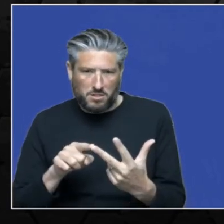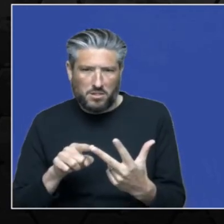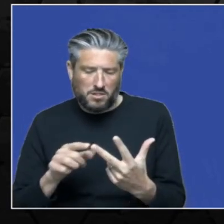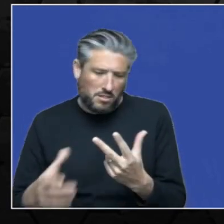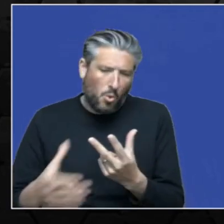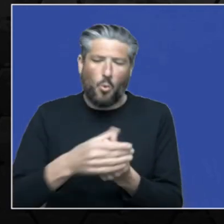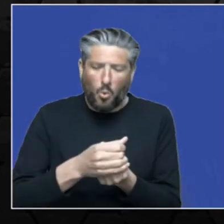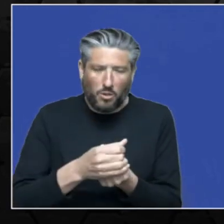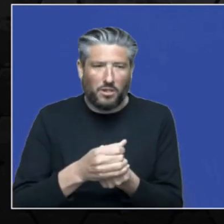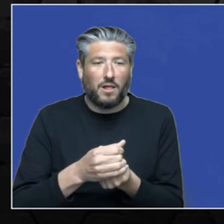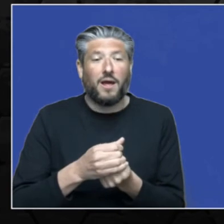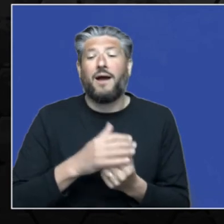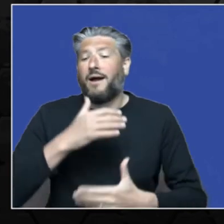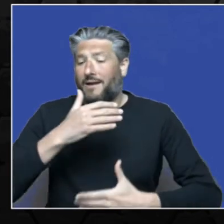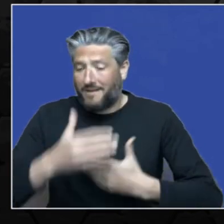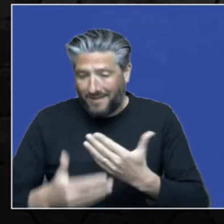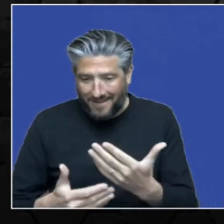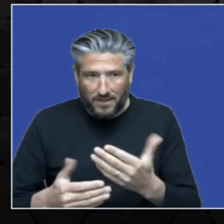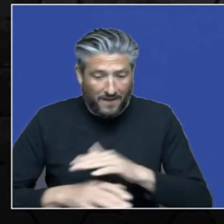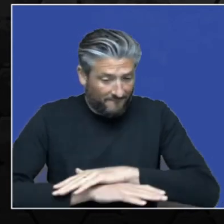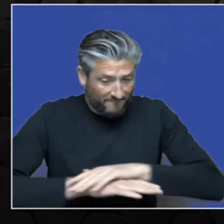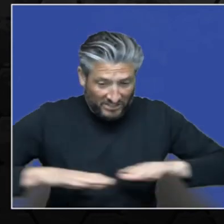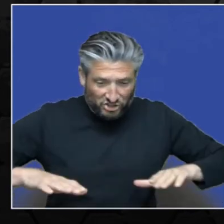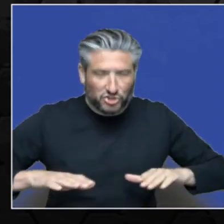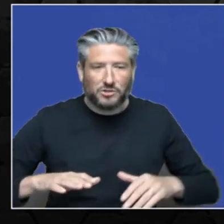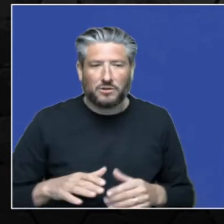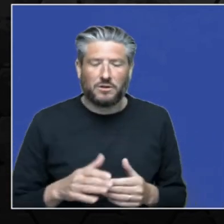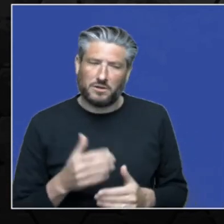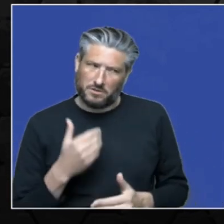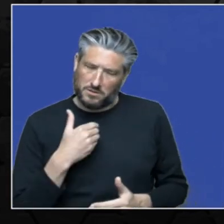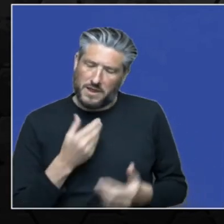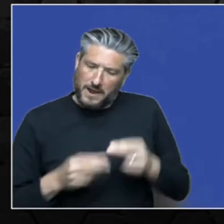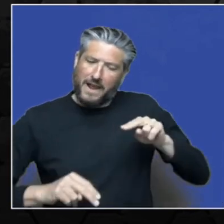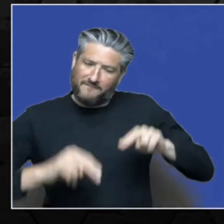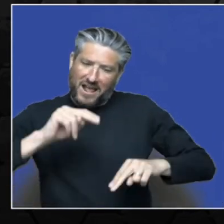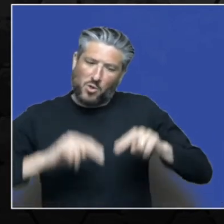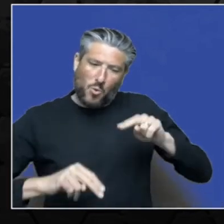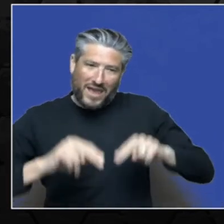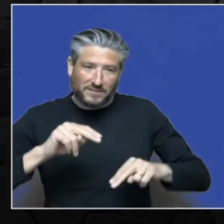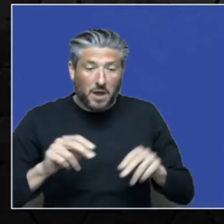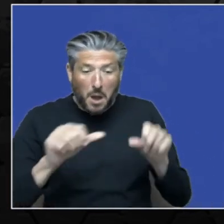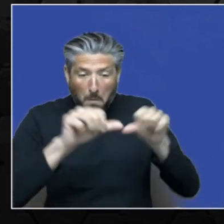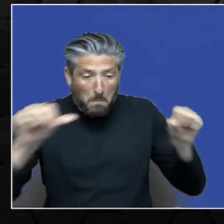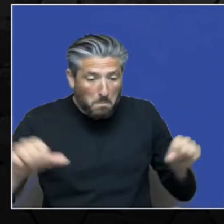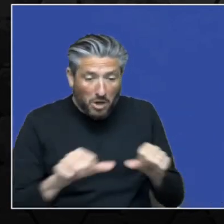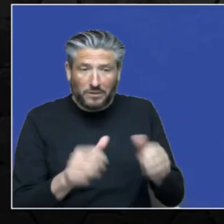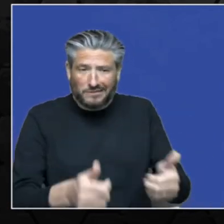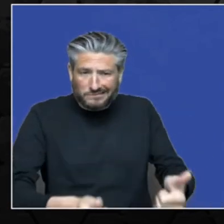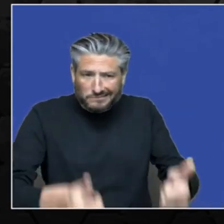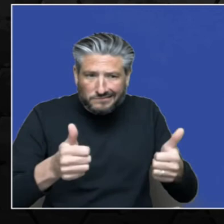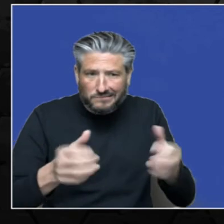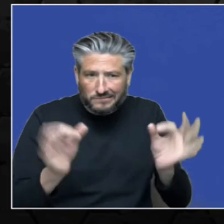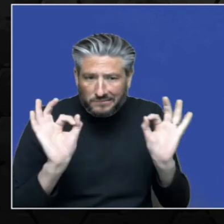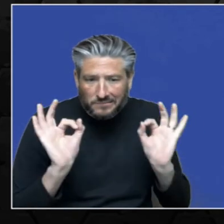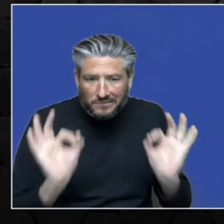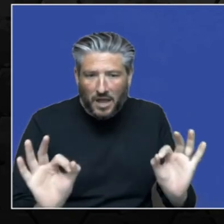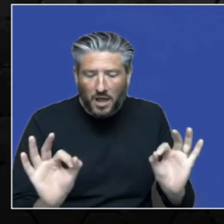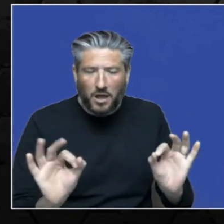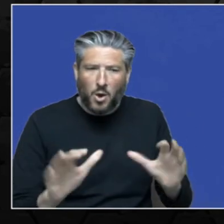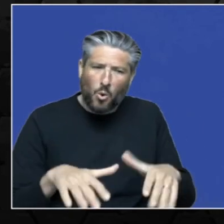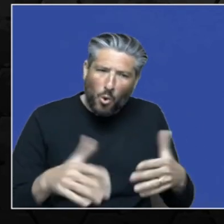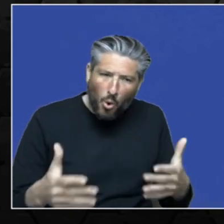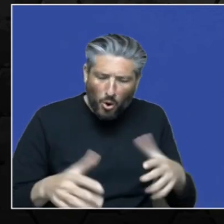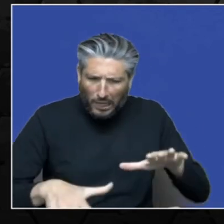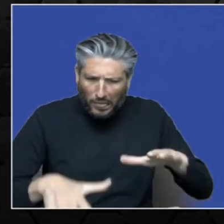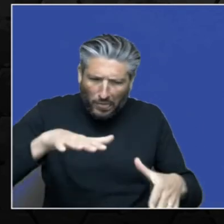evaluate what the model is and how do we evaluate the precision of the model basically. So usually for this